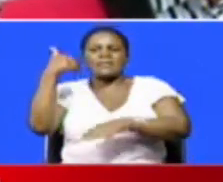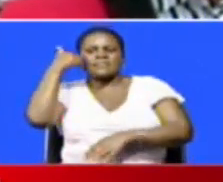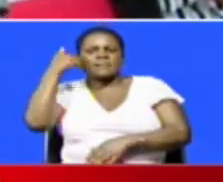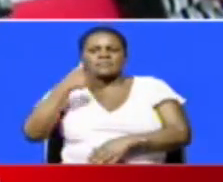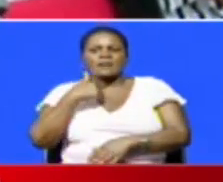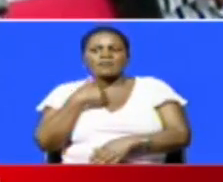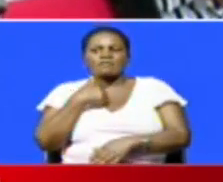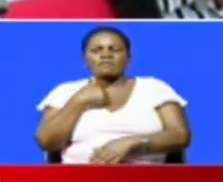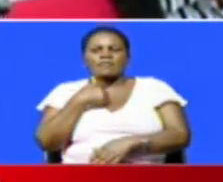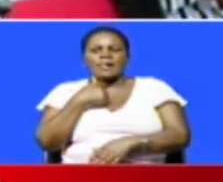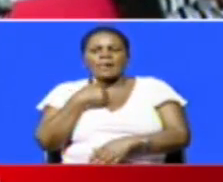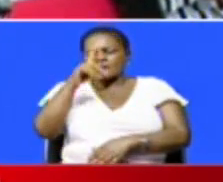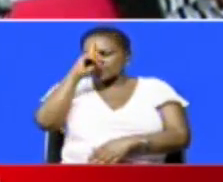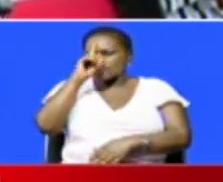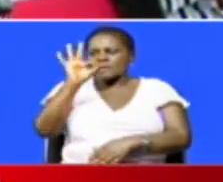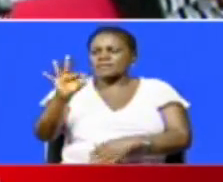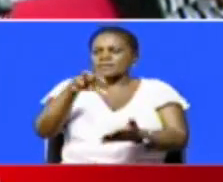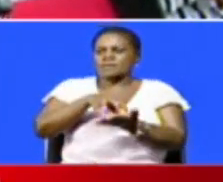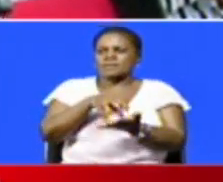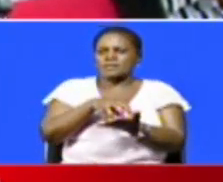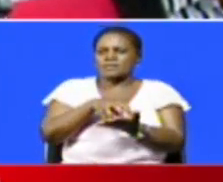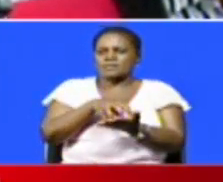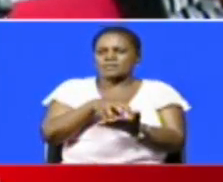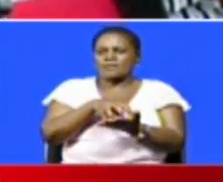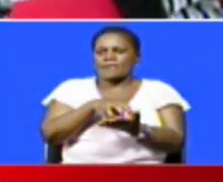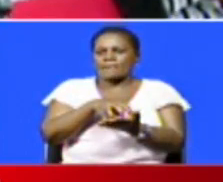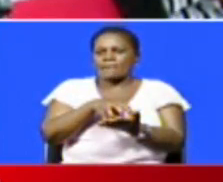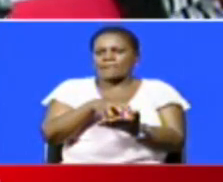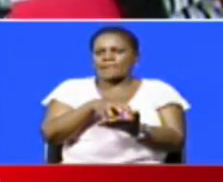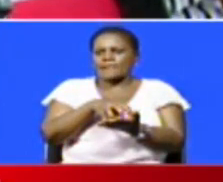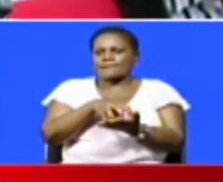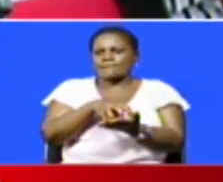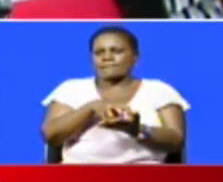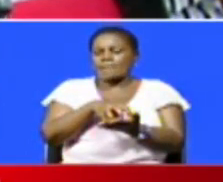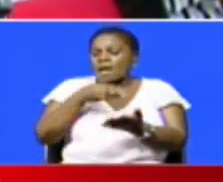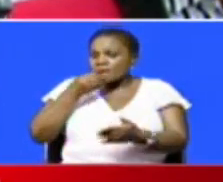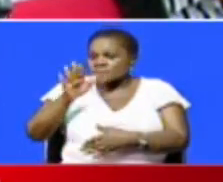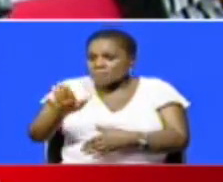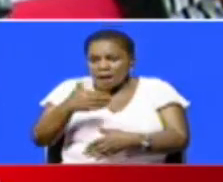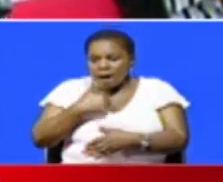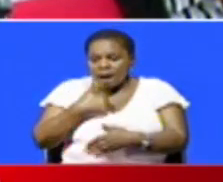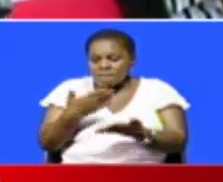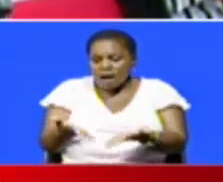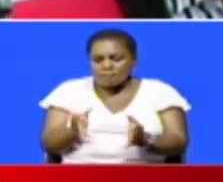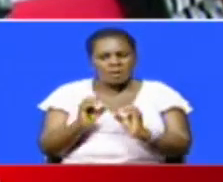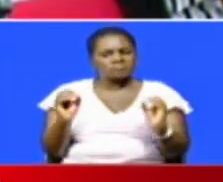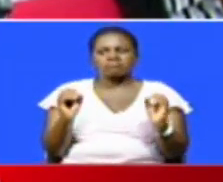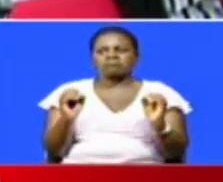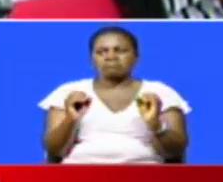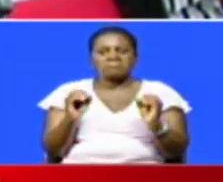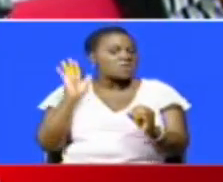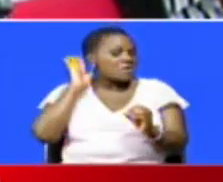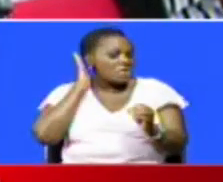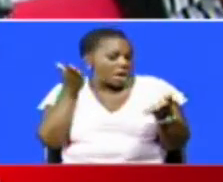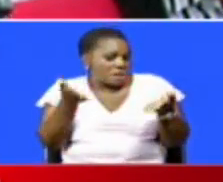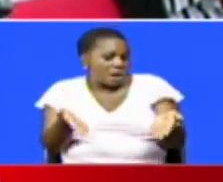many are in critical condition, I'll also respond to IQ. We don't have the exact figures. We're also learning, as you